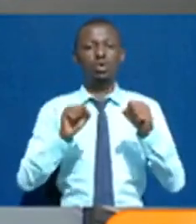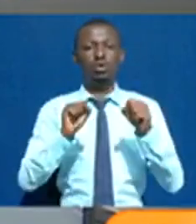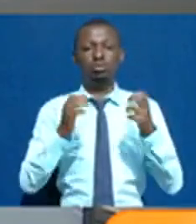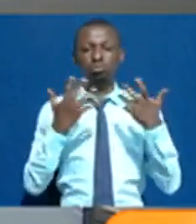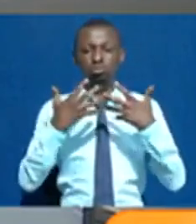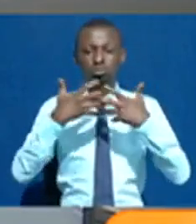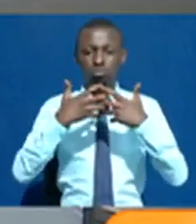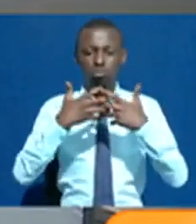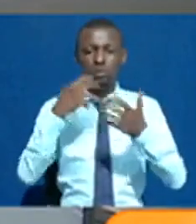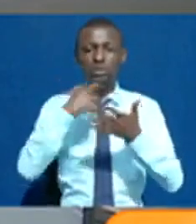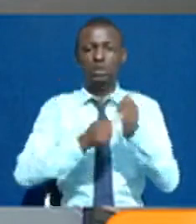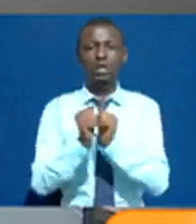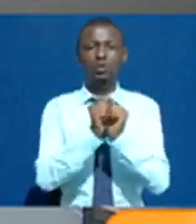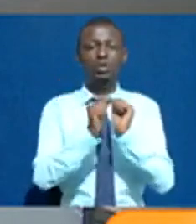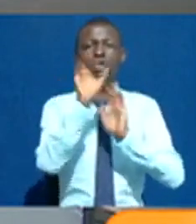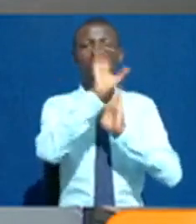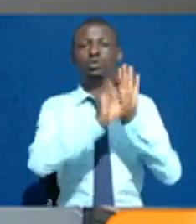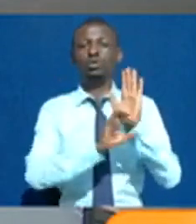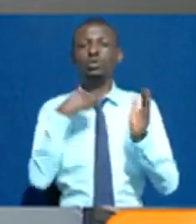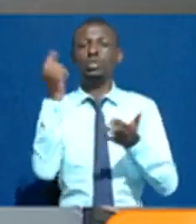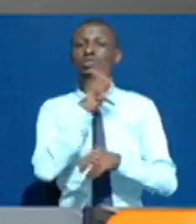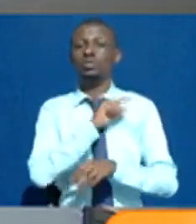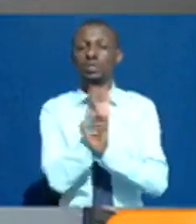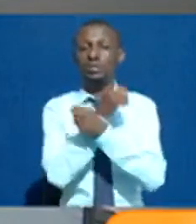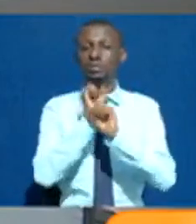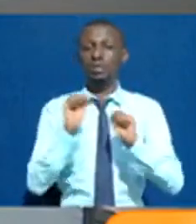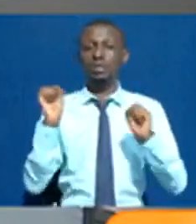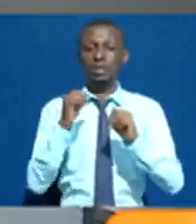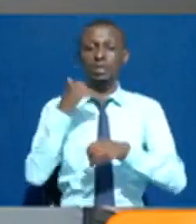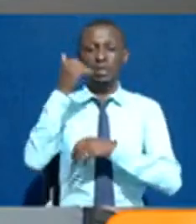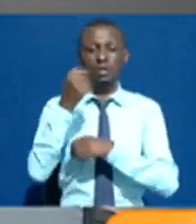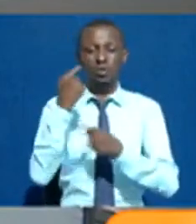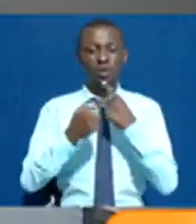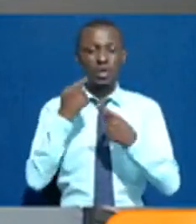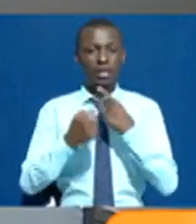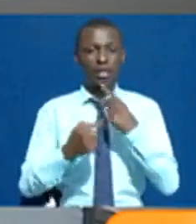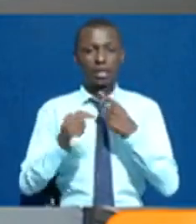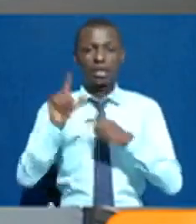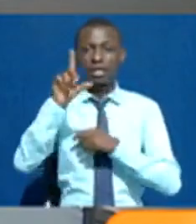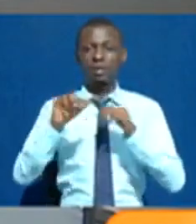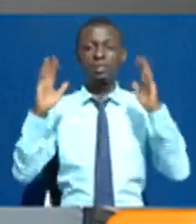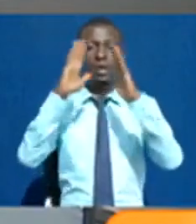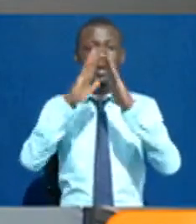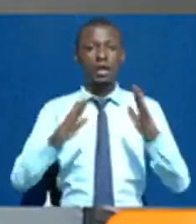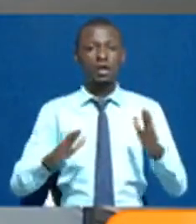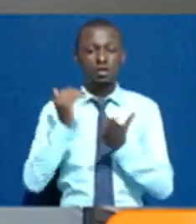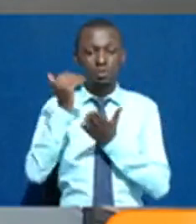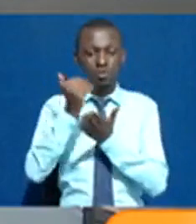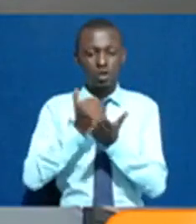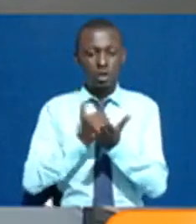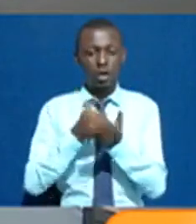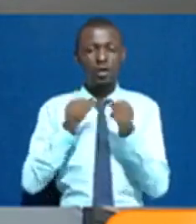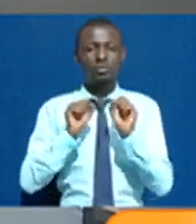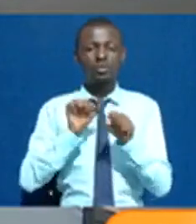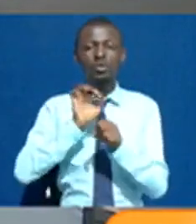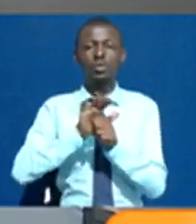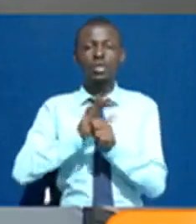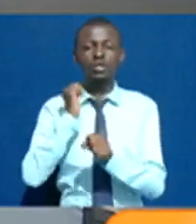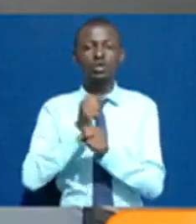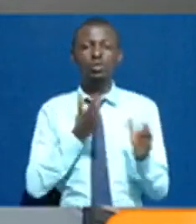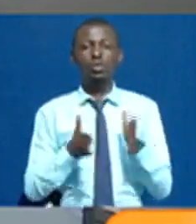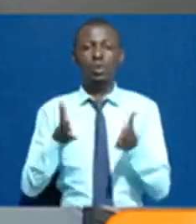the Constitution. The president said in just 1 year, the affordable housing program has yielded thousands of jobs